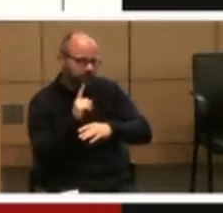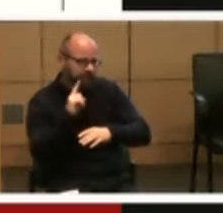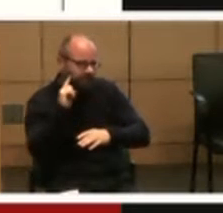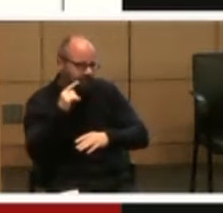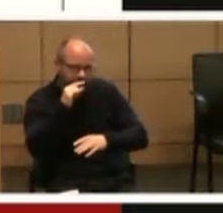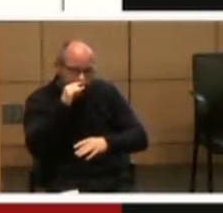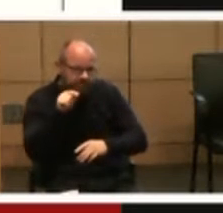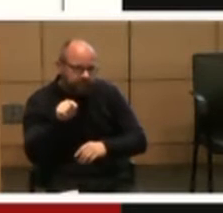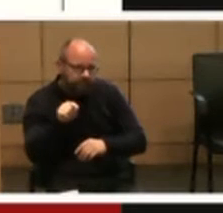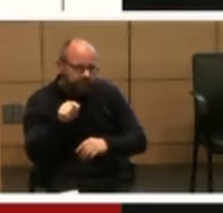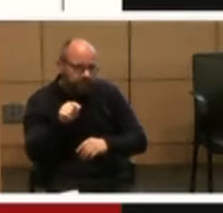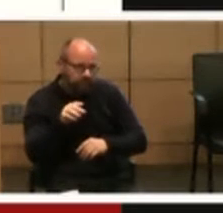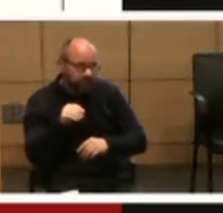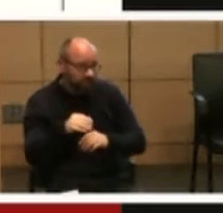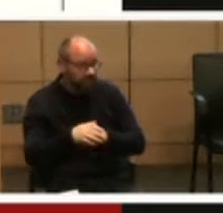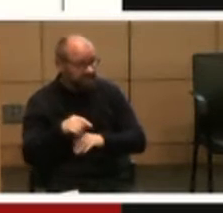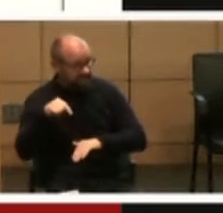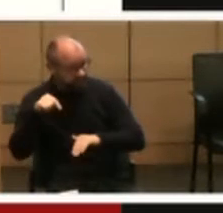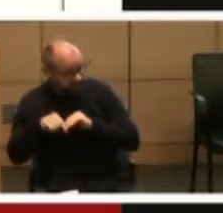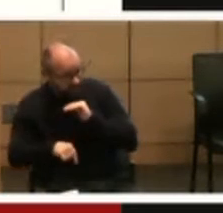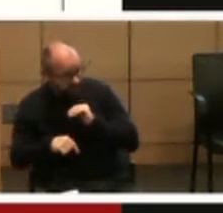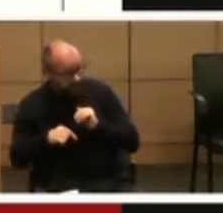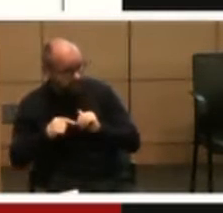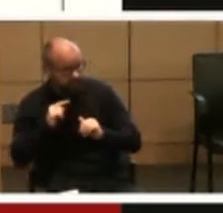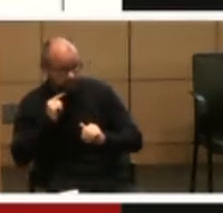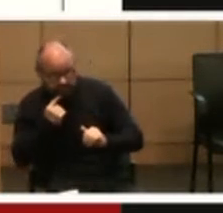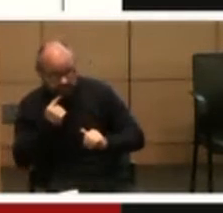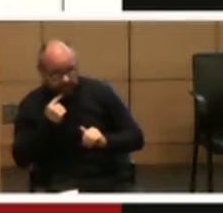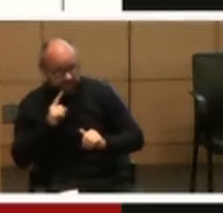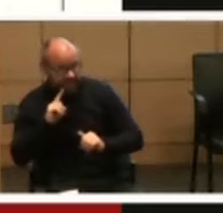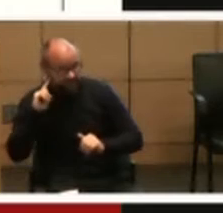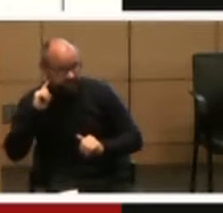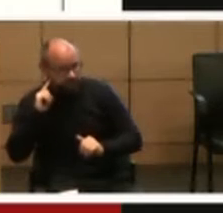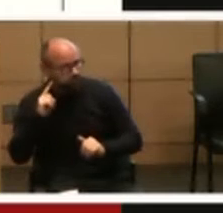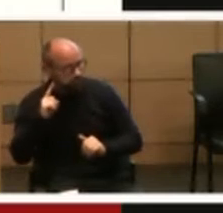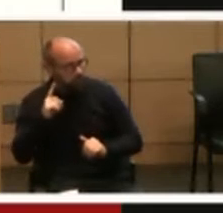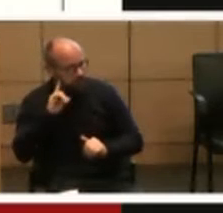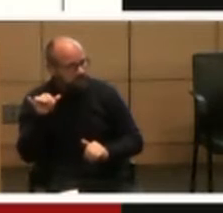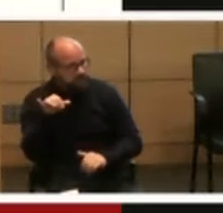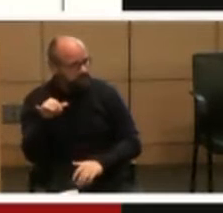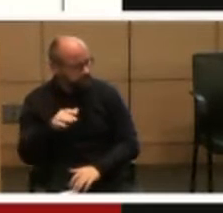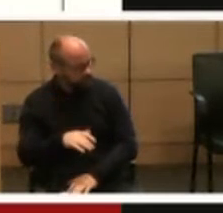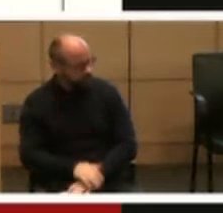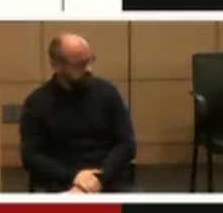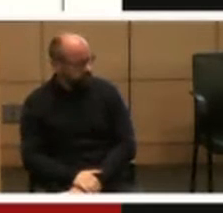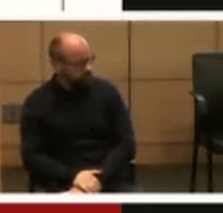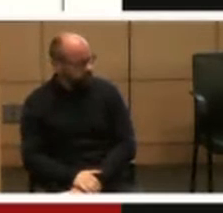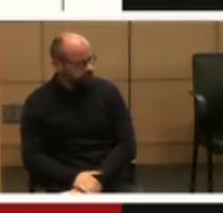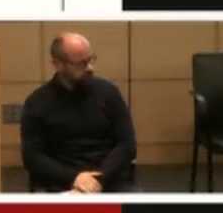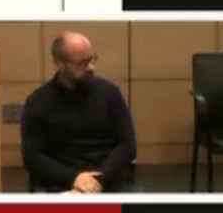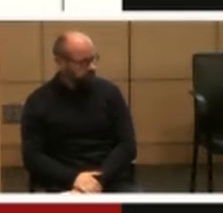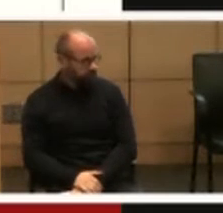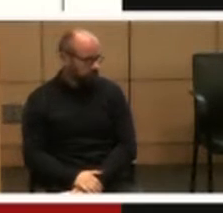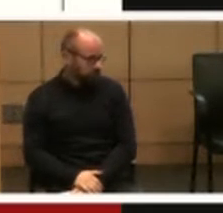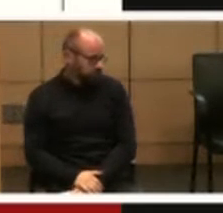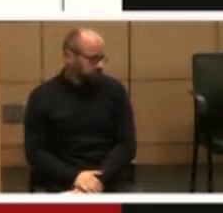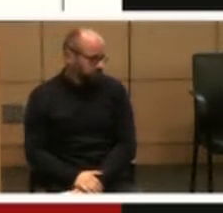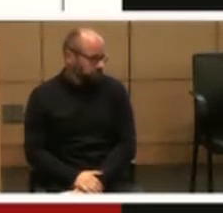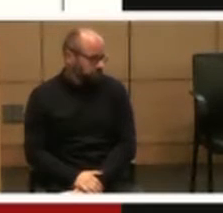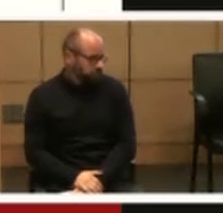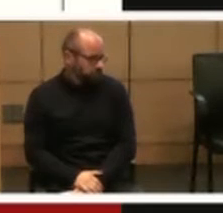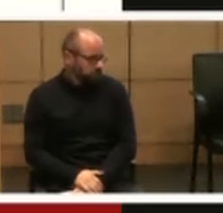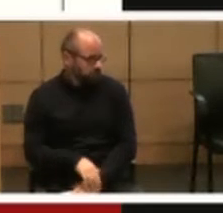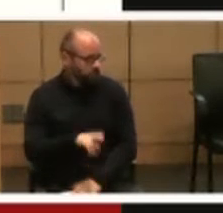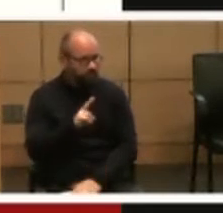off from the severe and profound, which is surprising. Interestingly, the mild bilateral, they don't seem to have as much difficulty, and I don't know whether